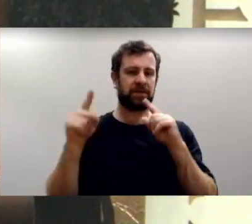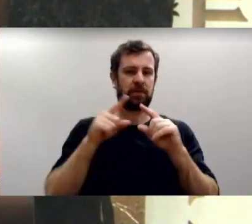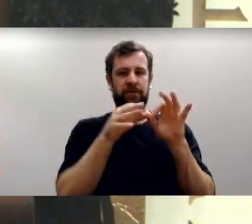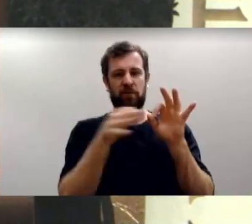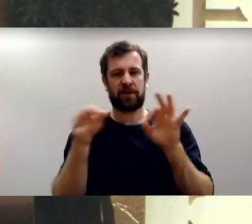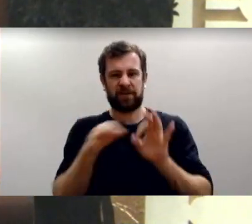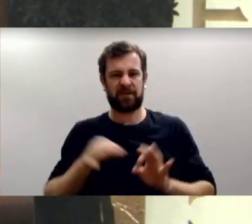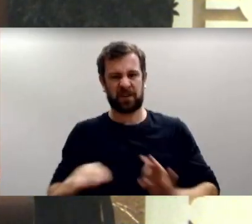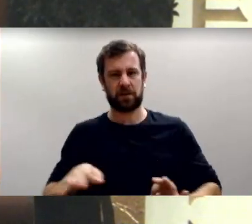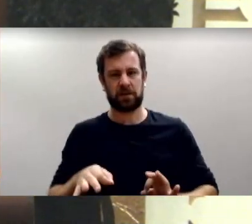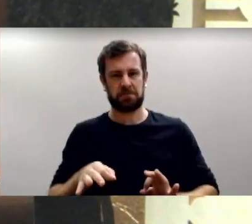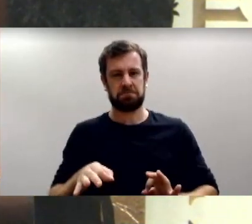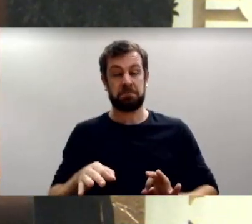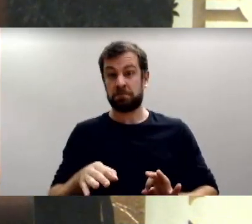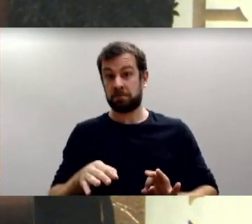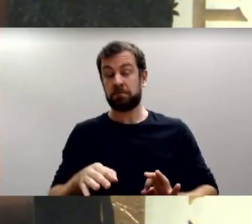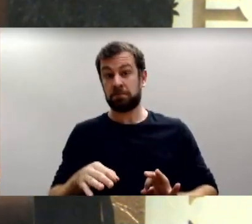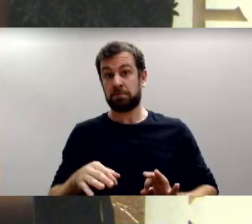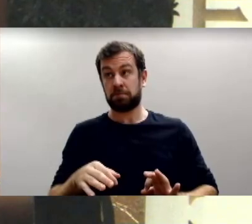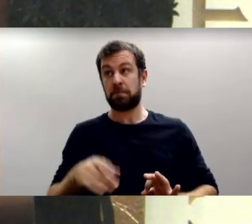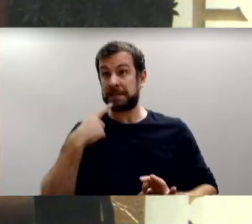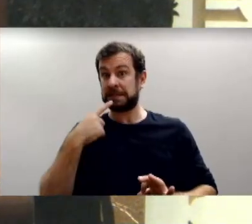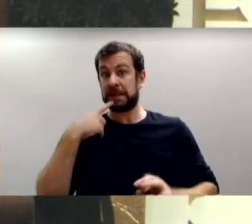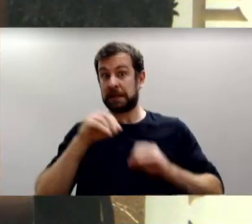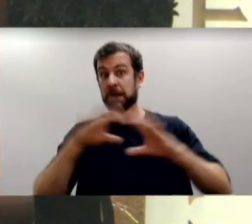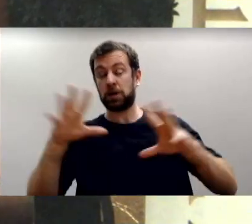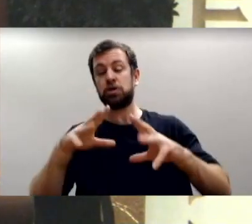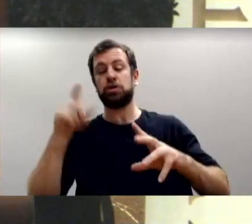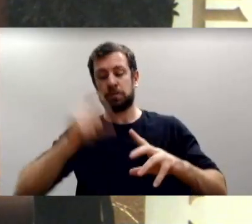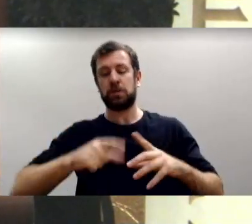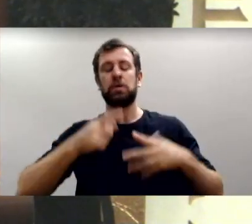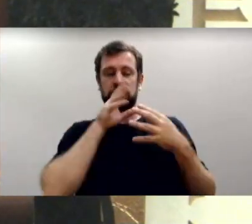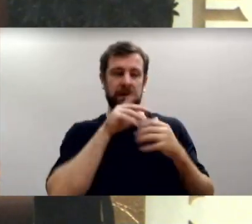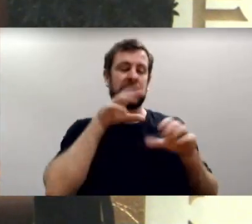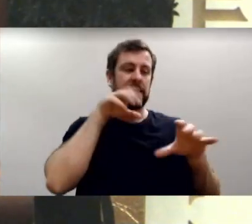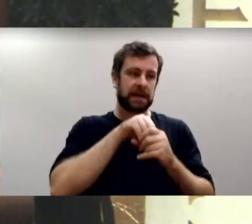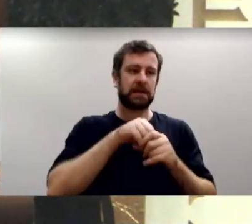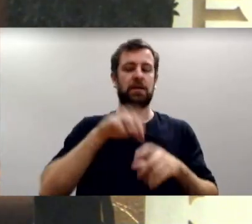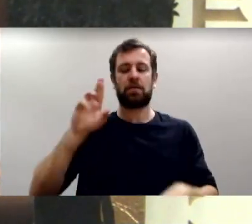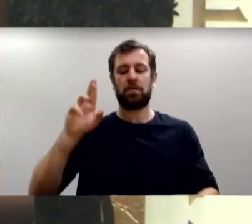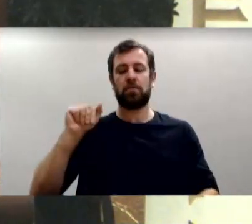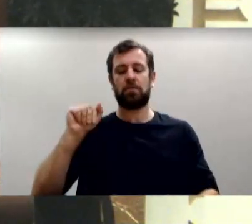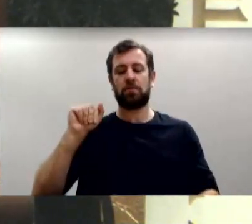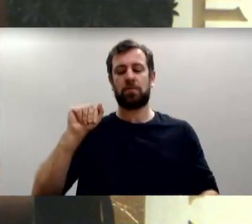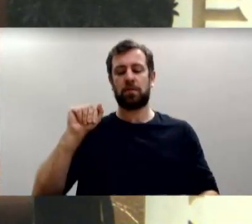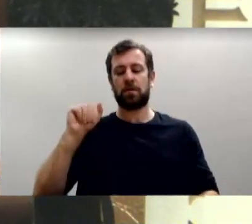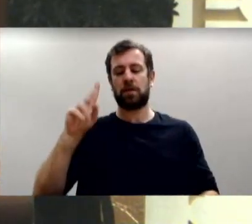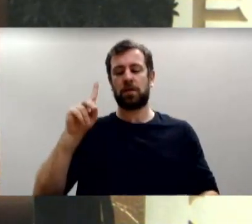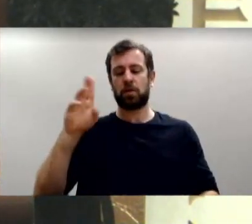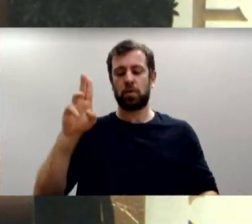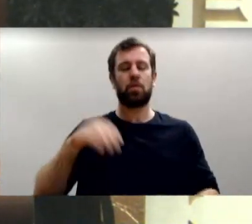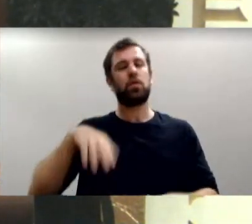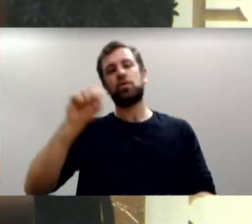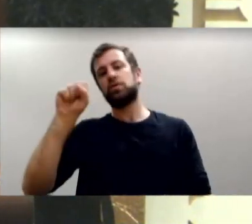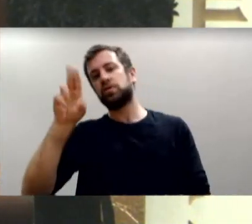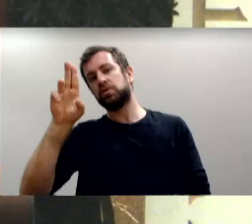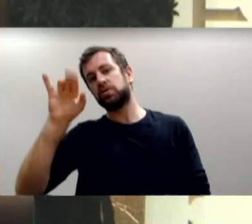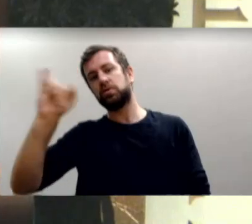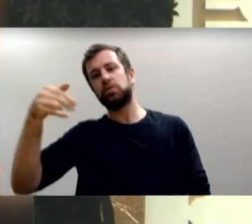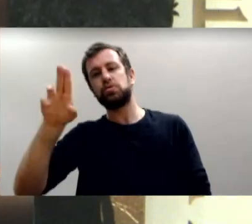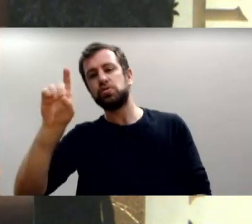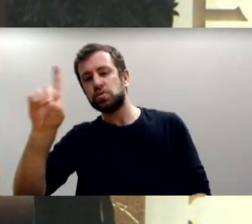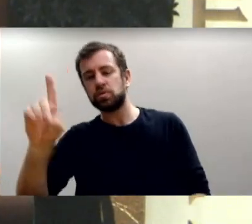but it doesn't clearly say this is to be recited in ruku, this is to be recited in sujood, or what is the tashahud.